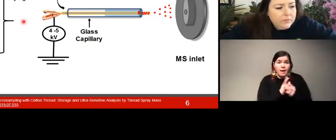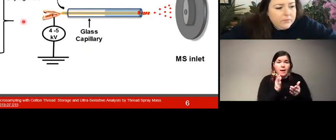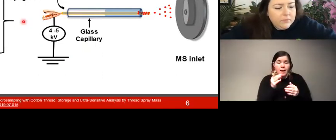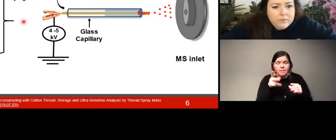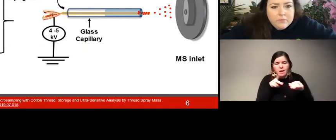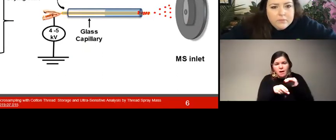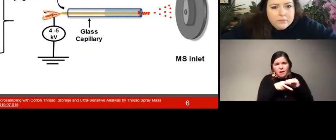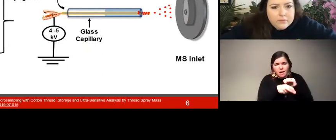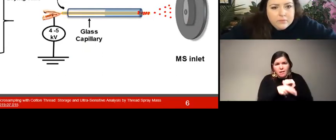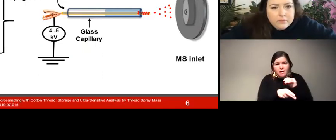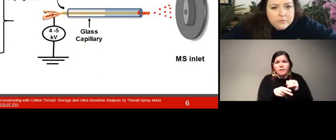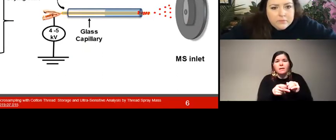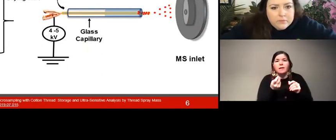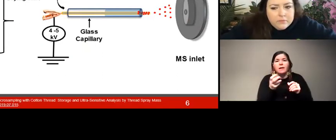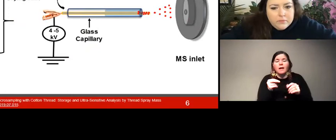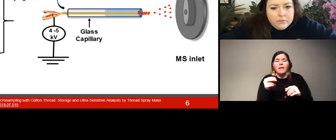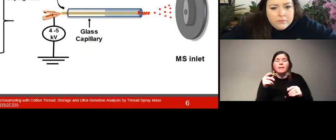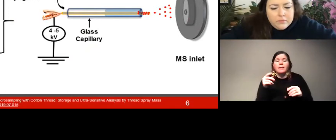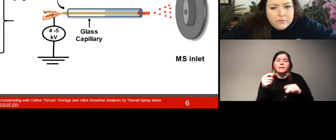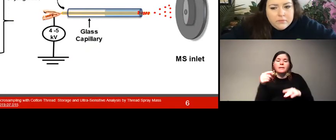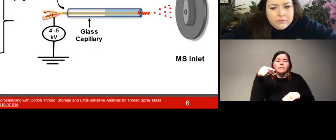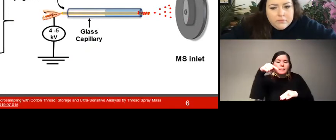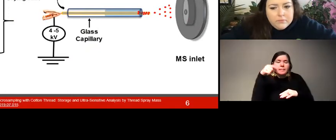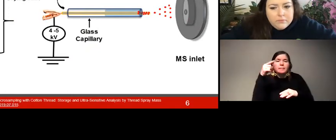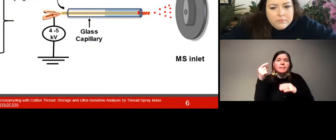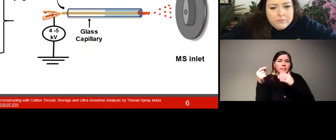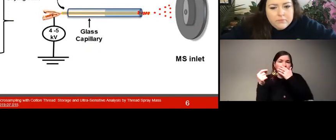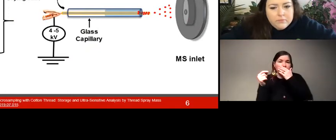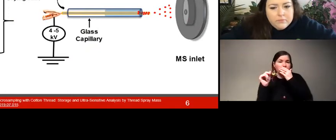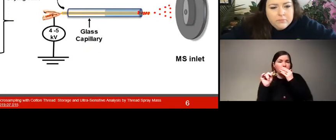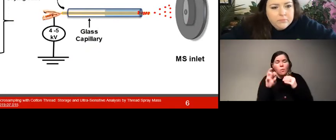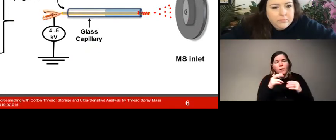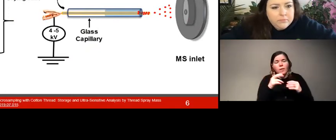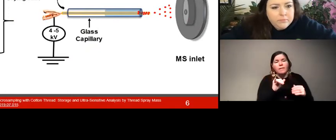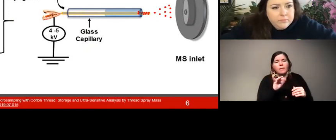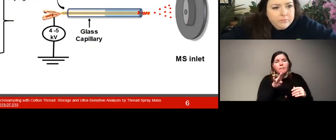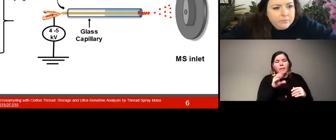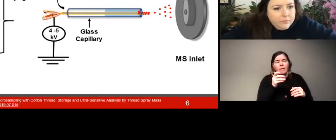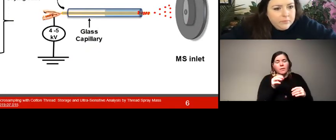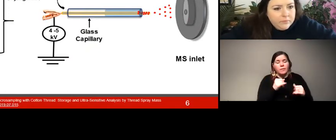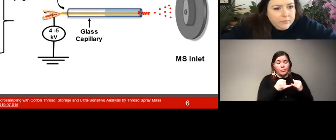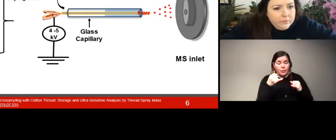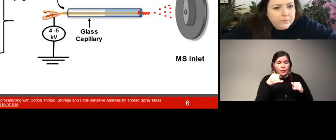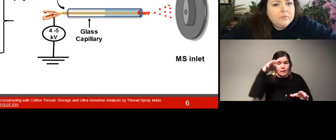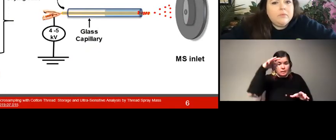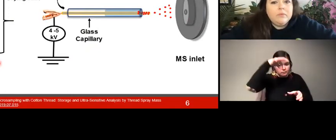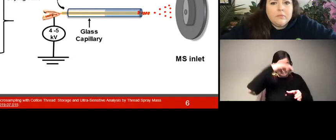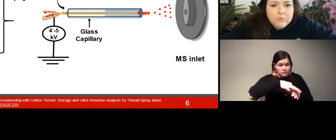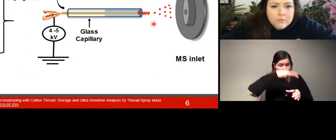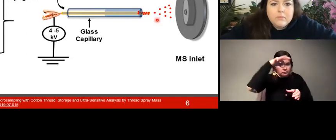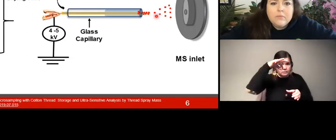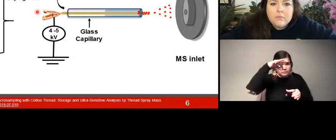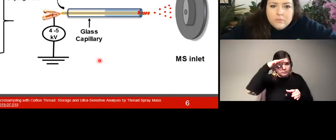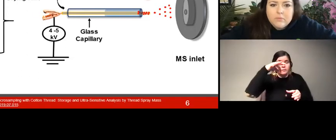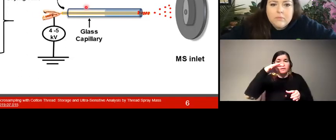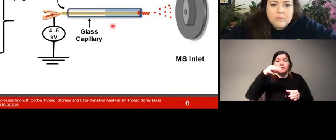paper, and then I would put a sample on there. Or if I had a biofluid, I'd cut a piece of thread, dip the thread in the biofluid sample,